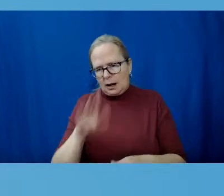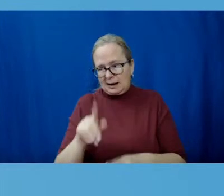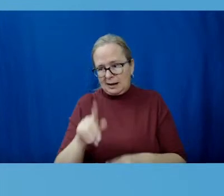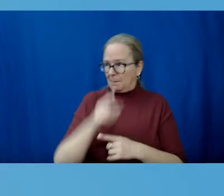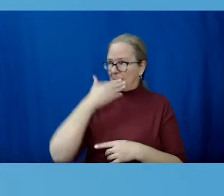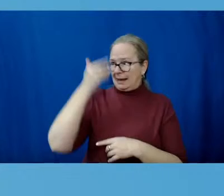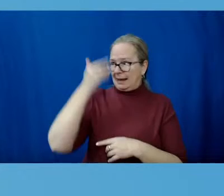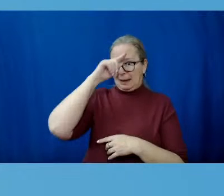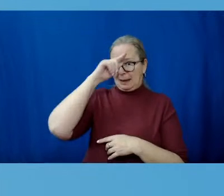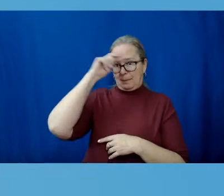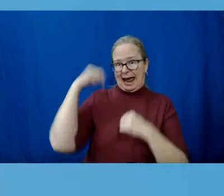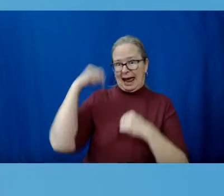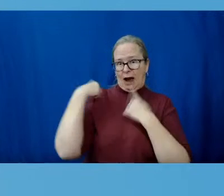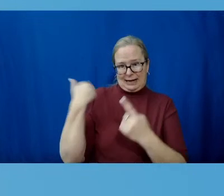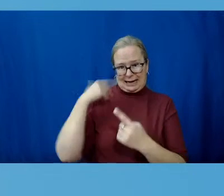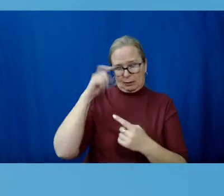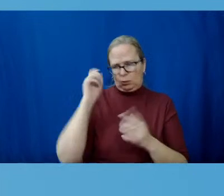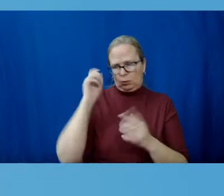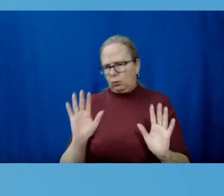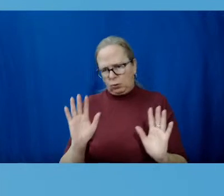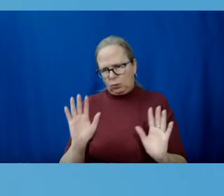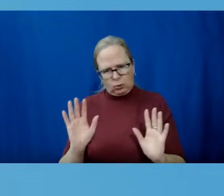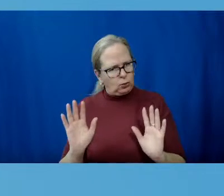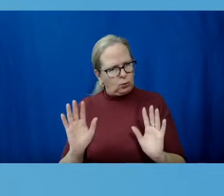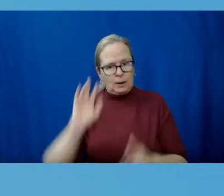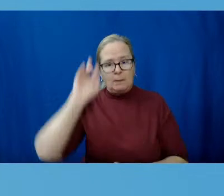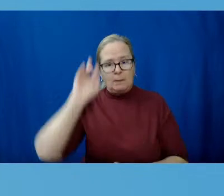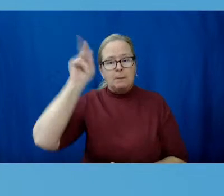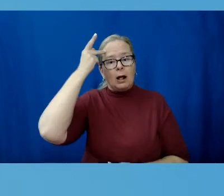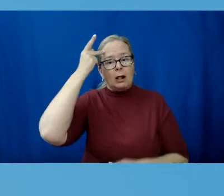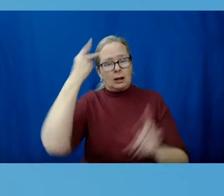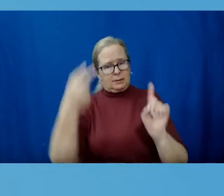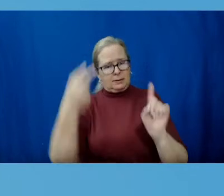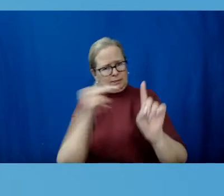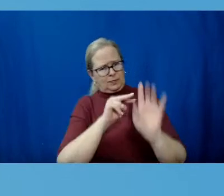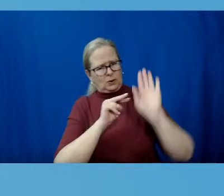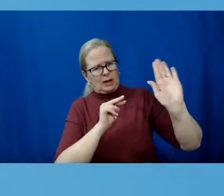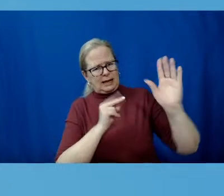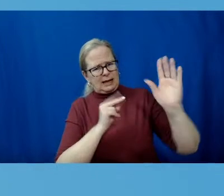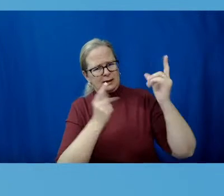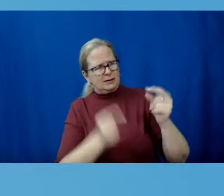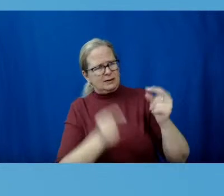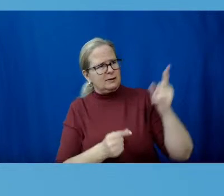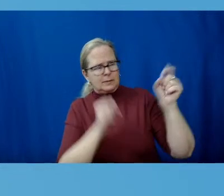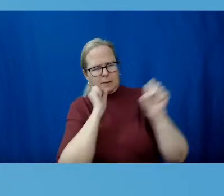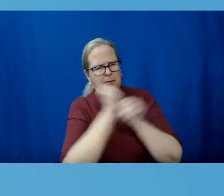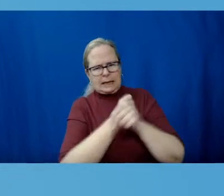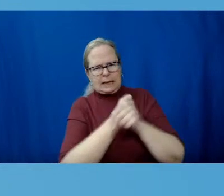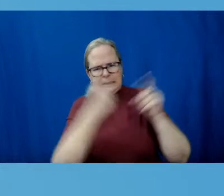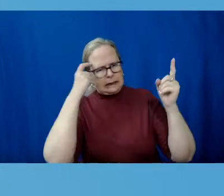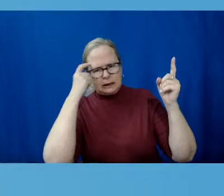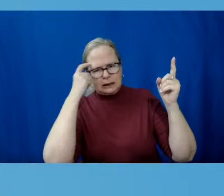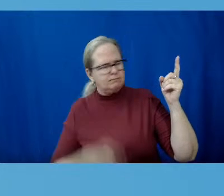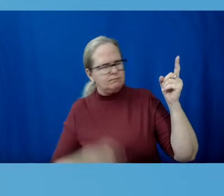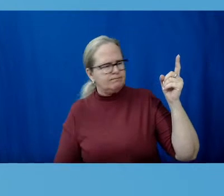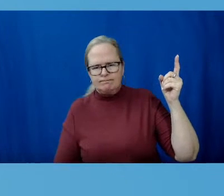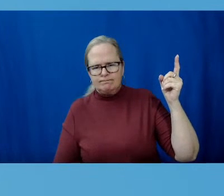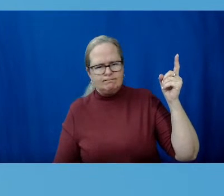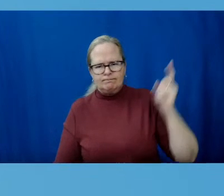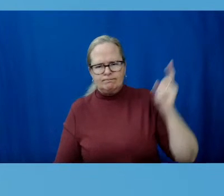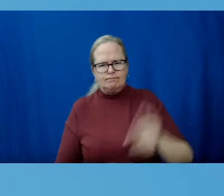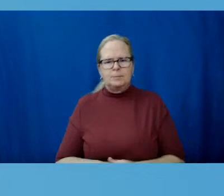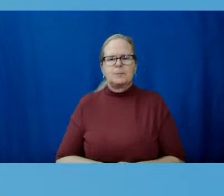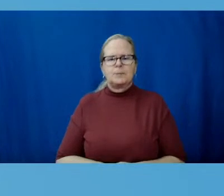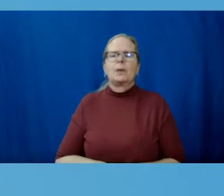own political lens, you can see why he is doing what he is doing. But with the polls coming back the way they have